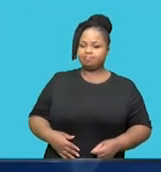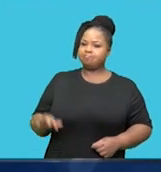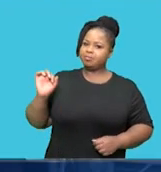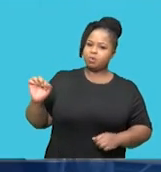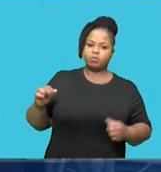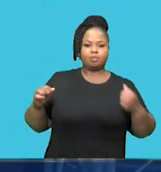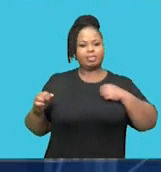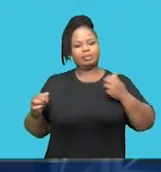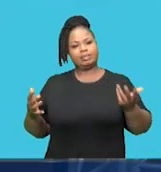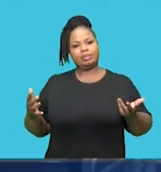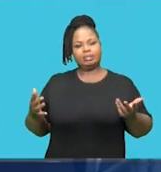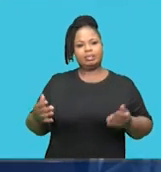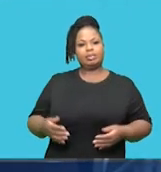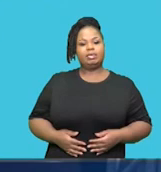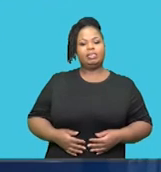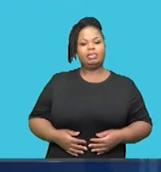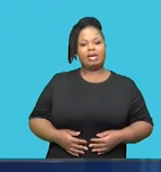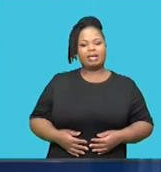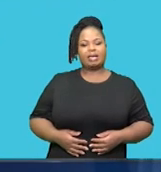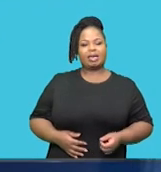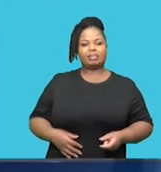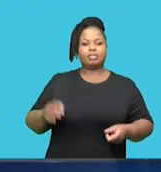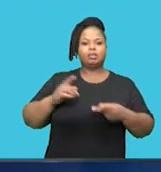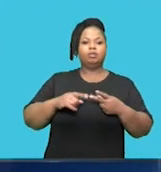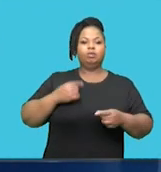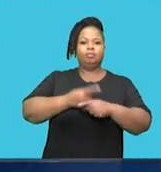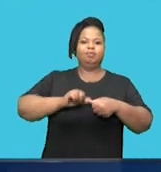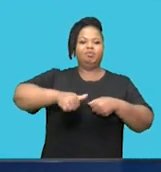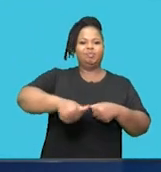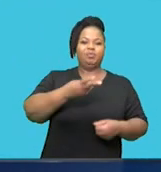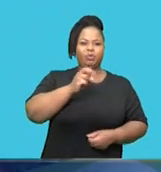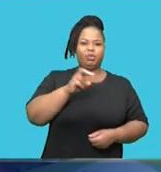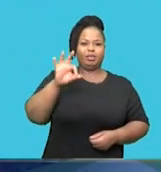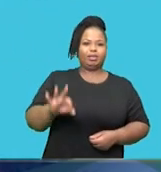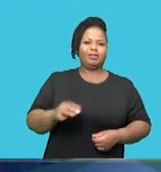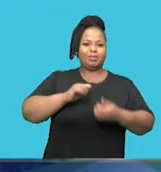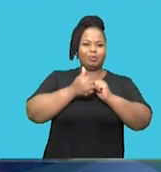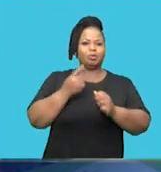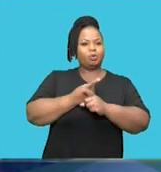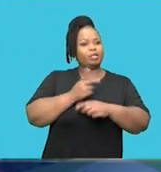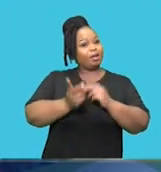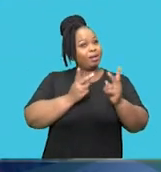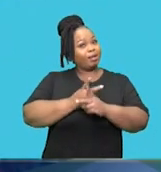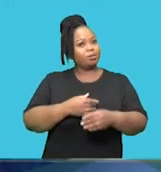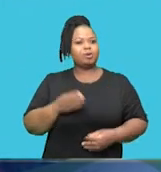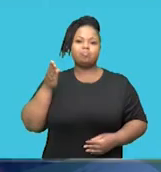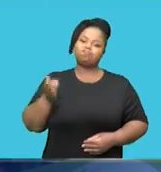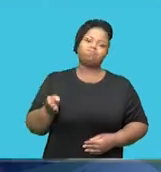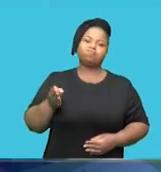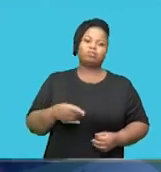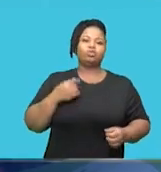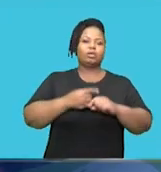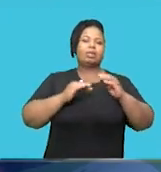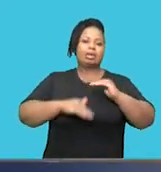boys, Gutsabuban Baifuna Kakun. Fast forward in 2023, as the spotlight once again fell upon the prestigious